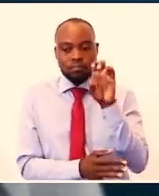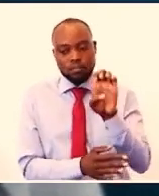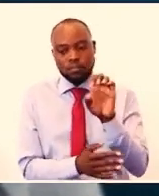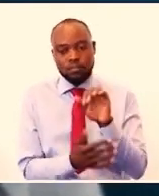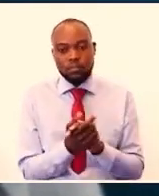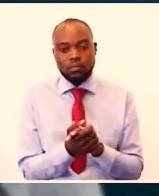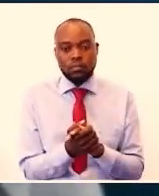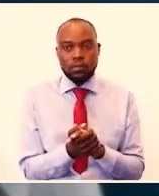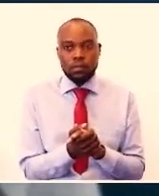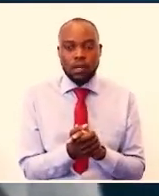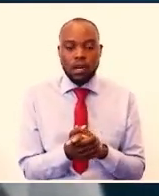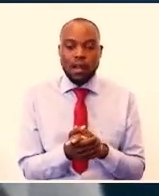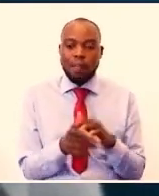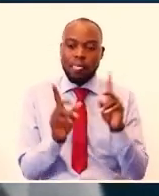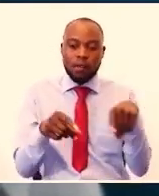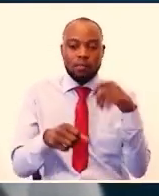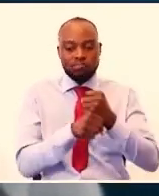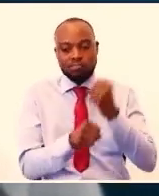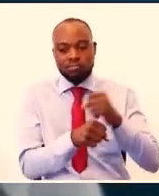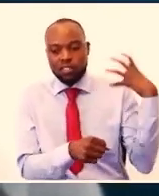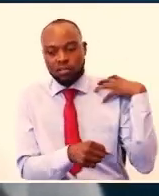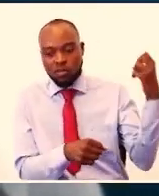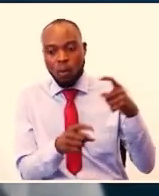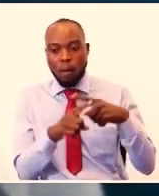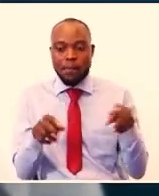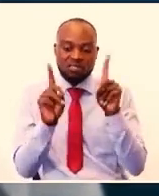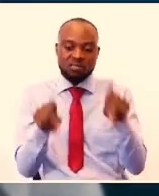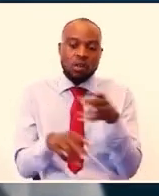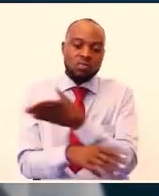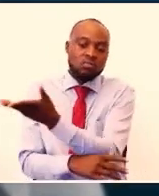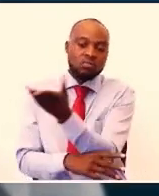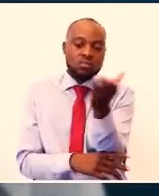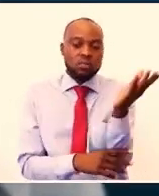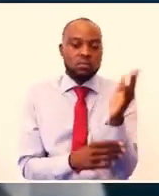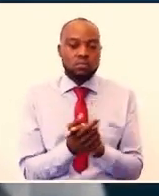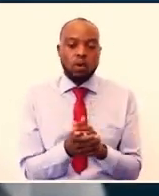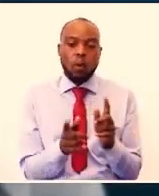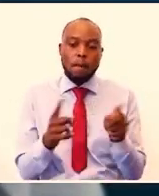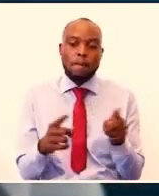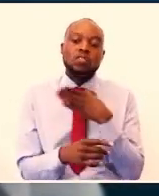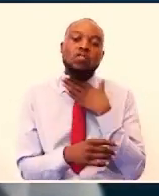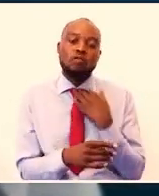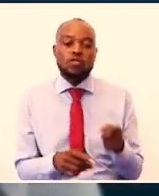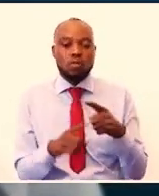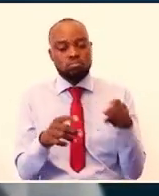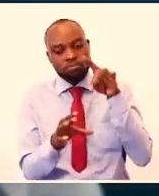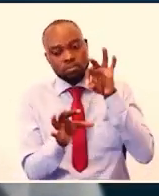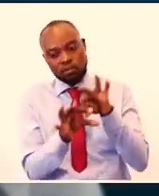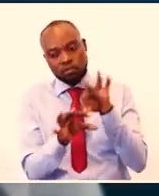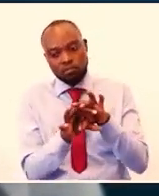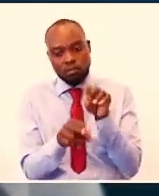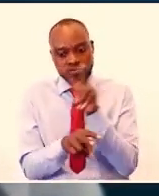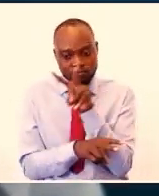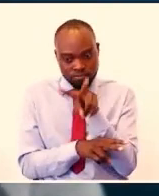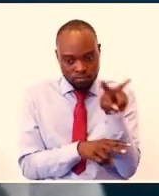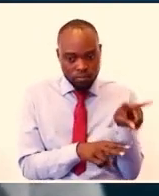civil society and the population as a whole more interested and involved in monitoring